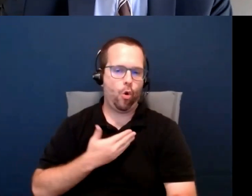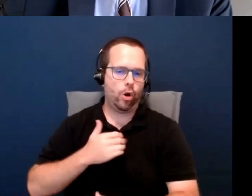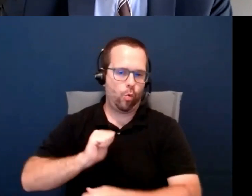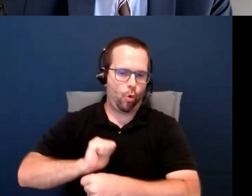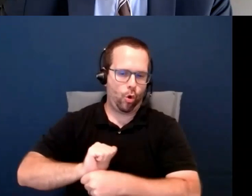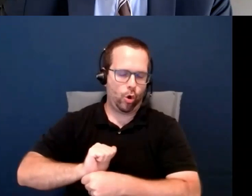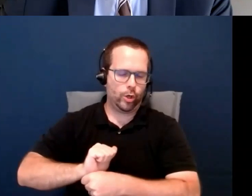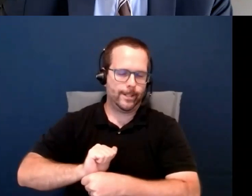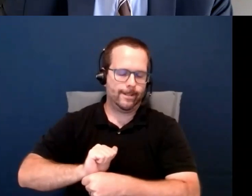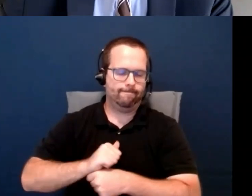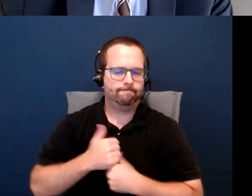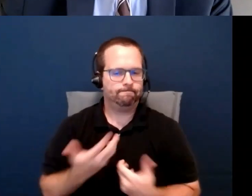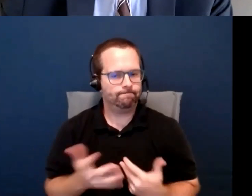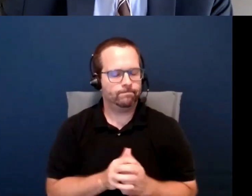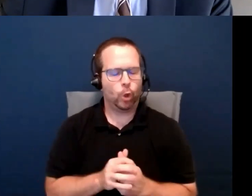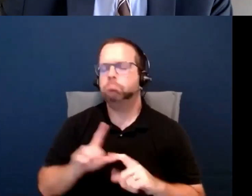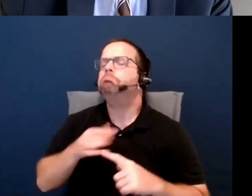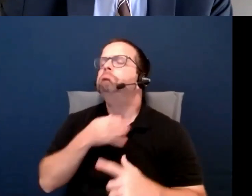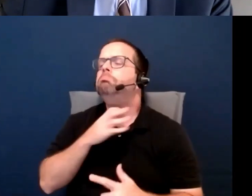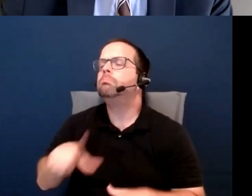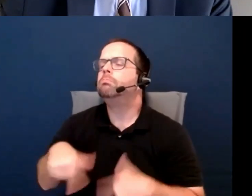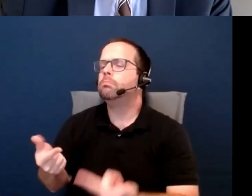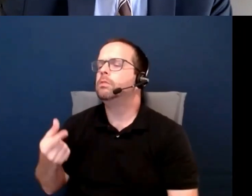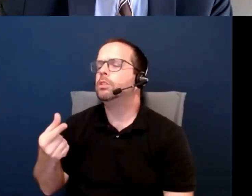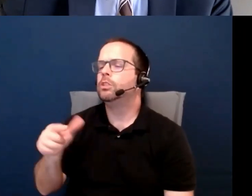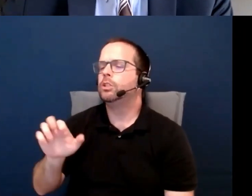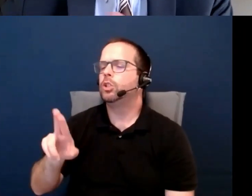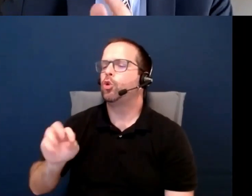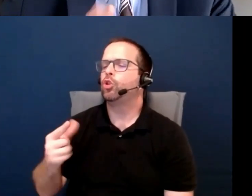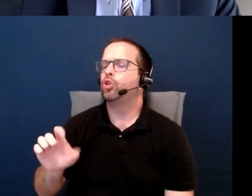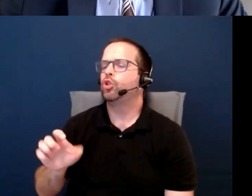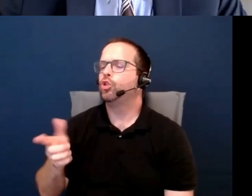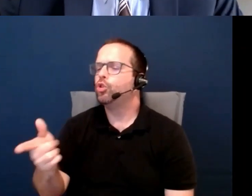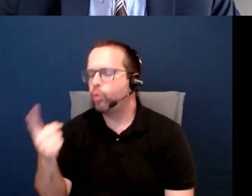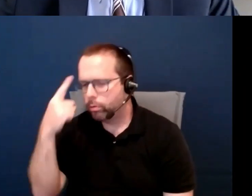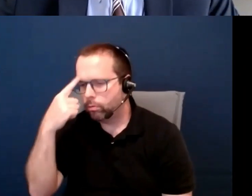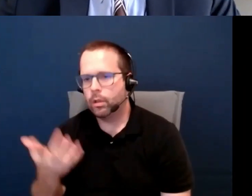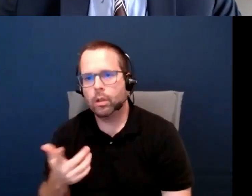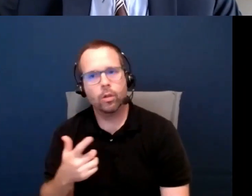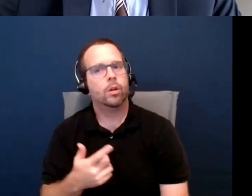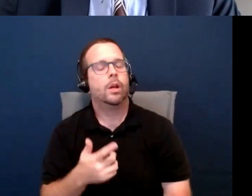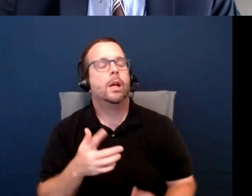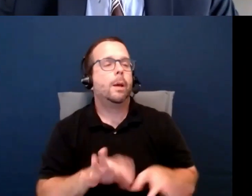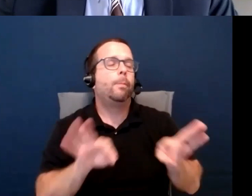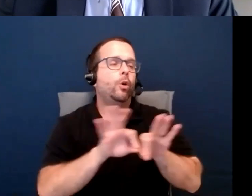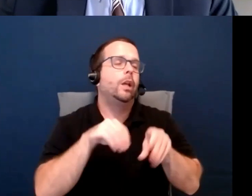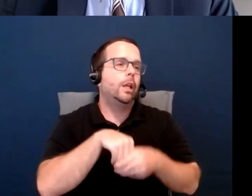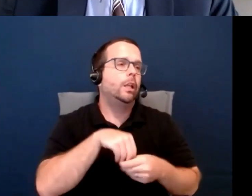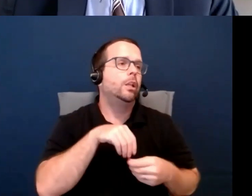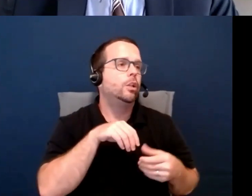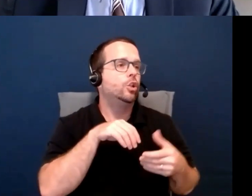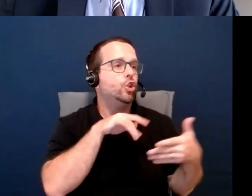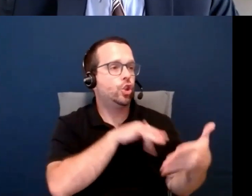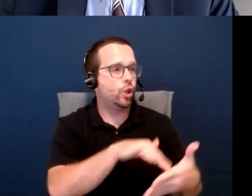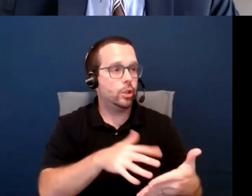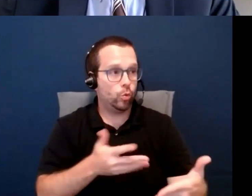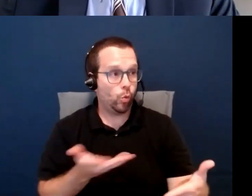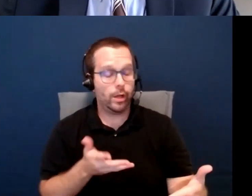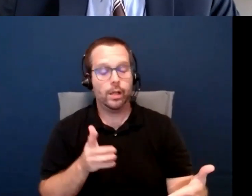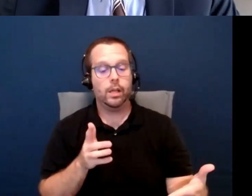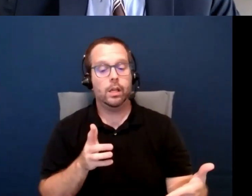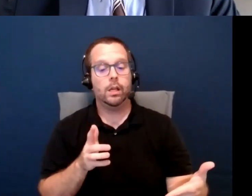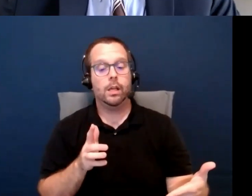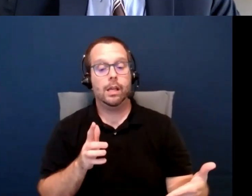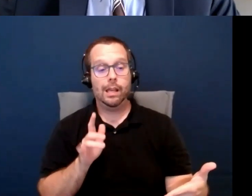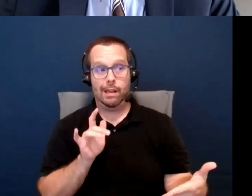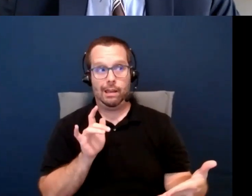question? Well, I think one of the things that's always important in these studies is that it's great when we are looking